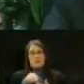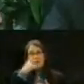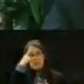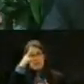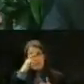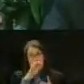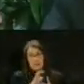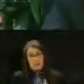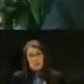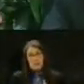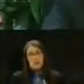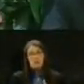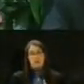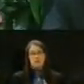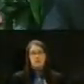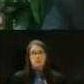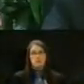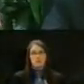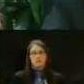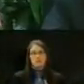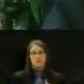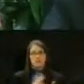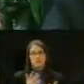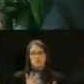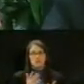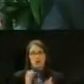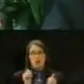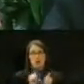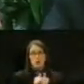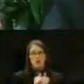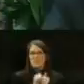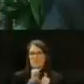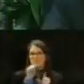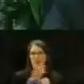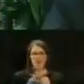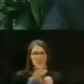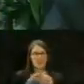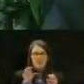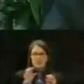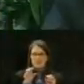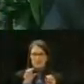lack of clarity in the law, whether this body,